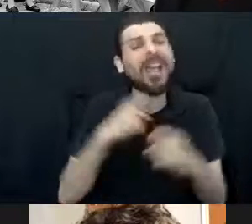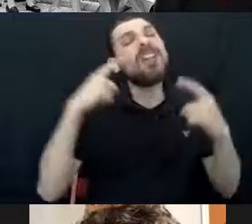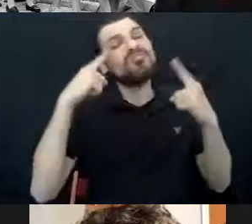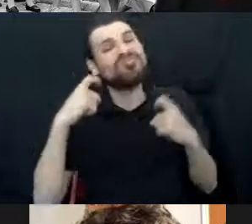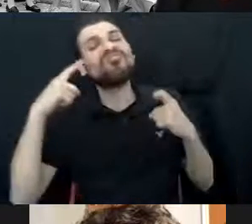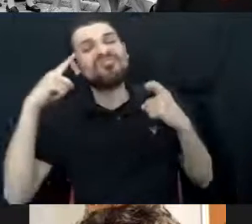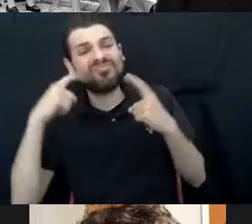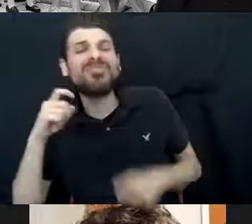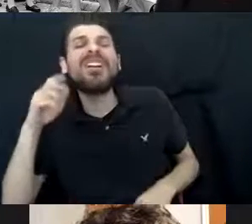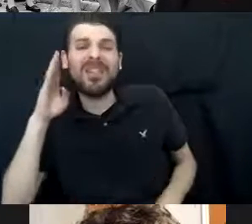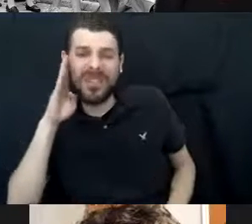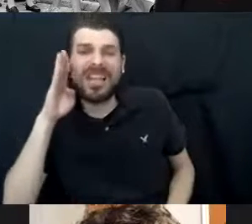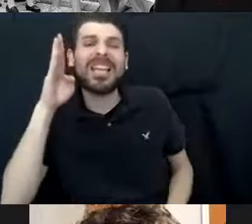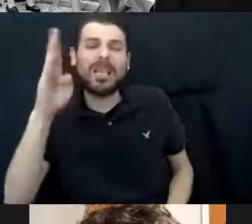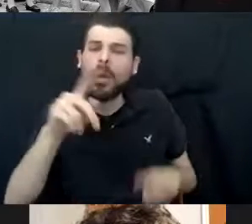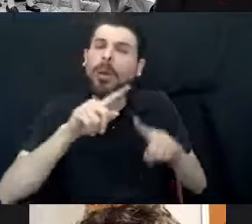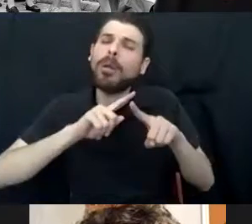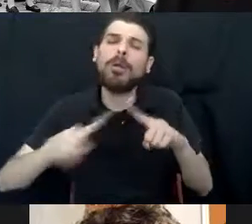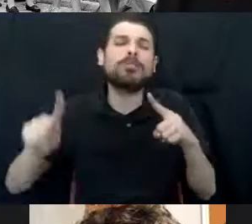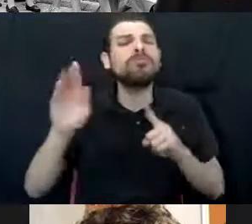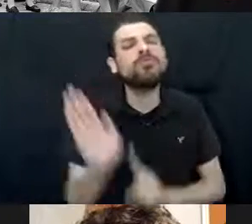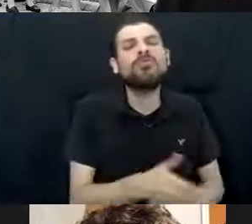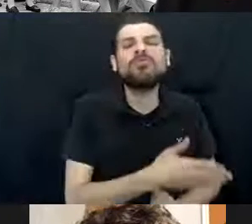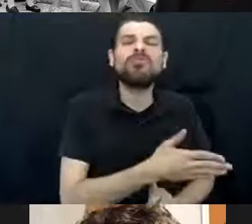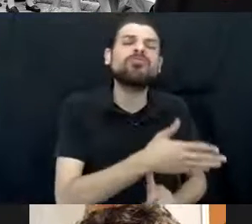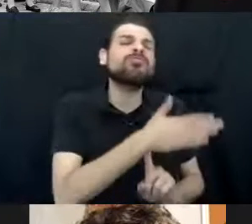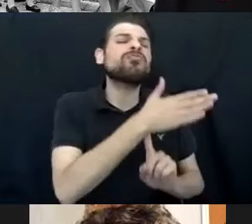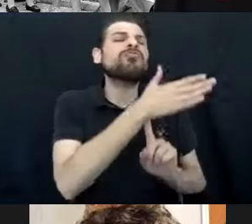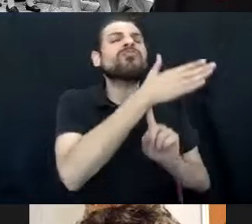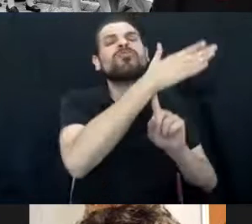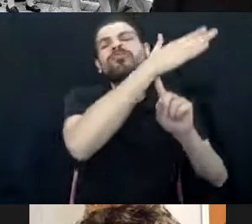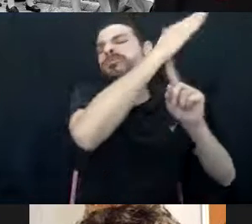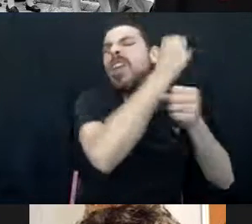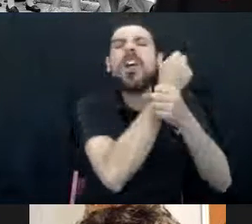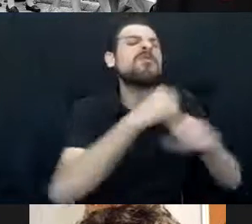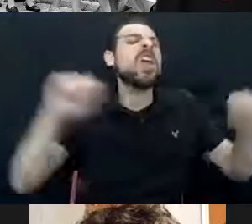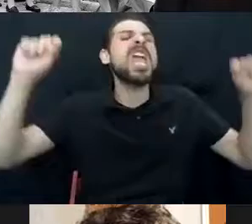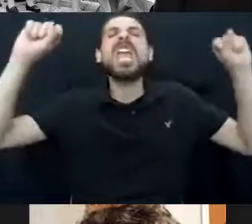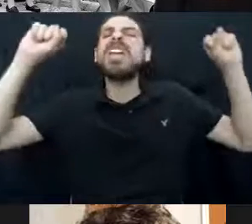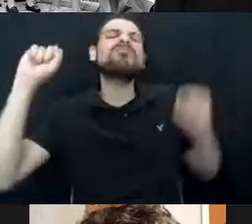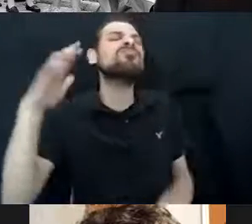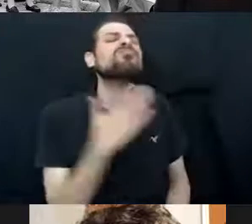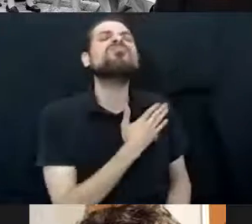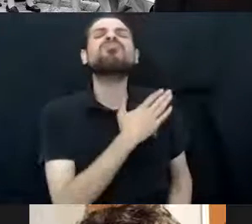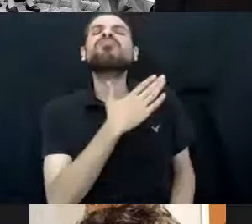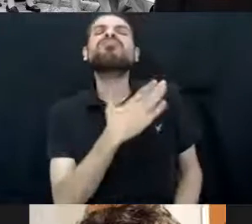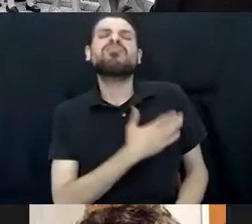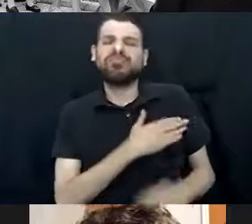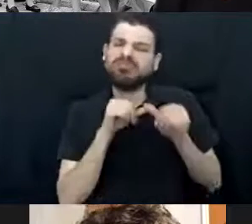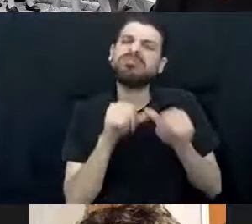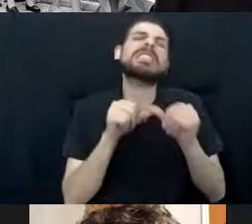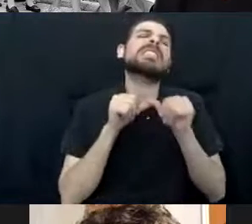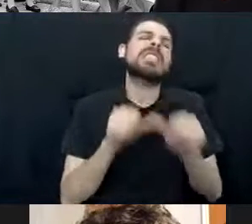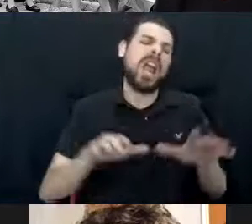cry. Yeah. We've got to hold up the freedom banner. Yeah. We've got to hold it up until